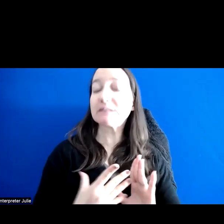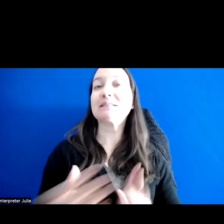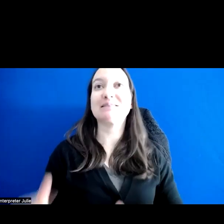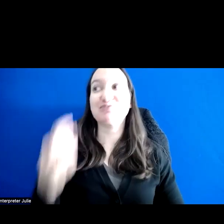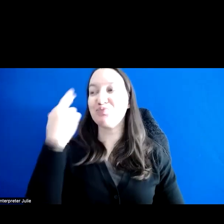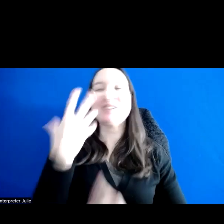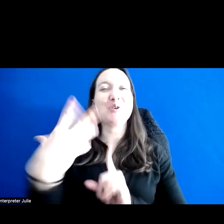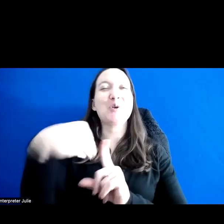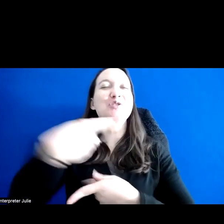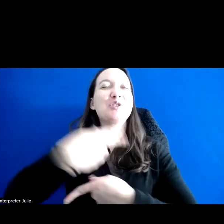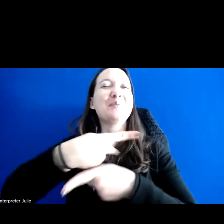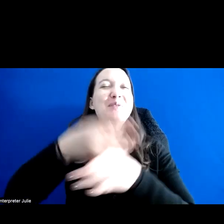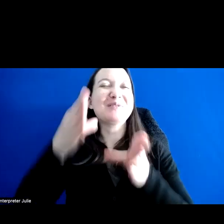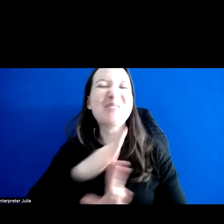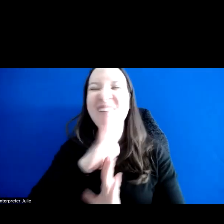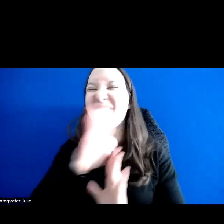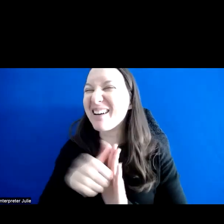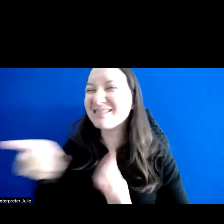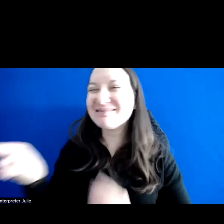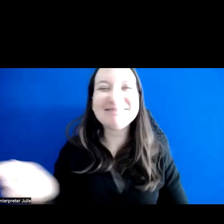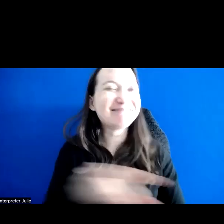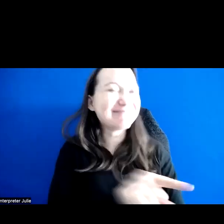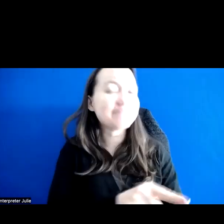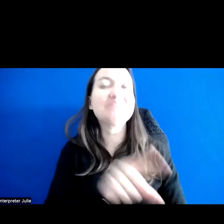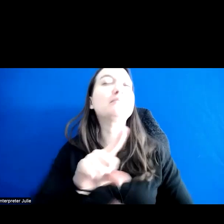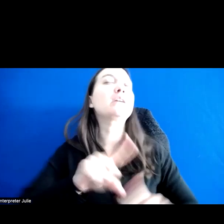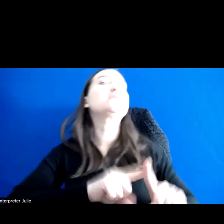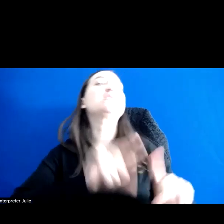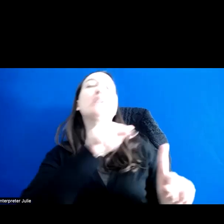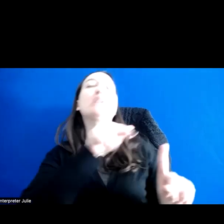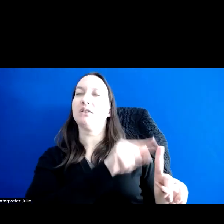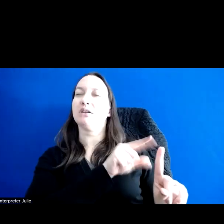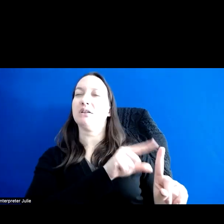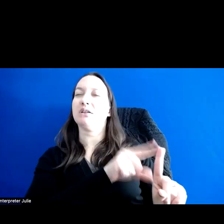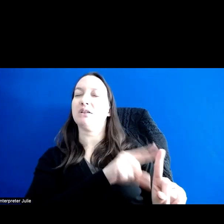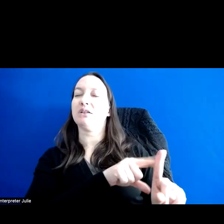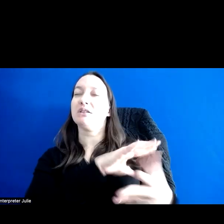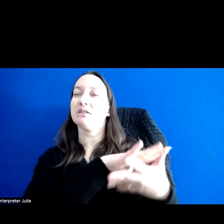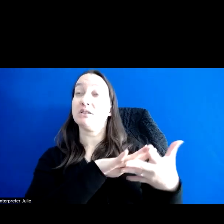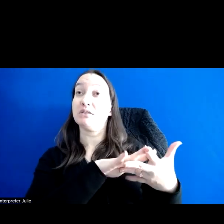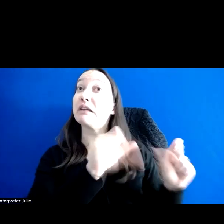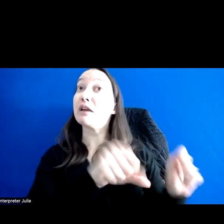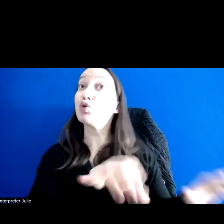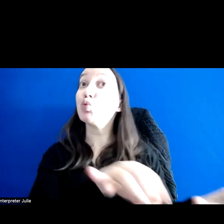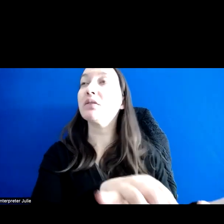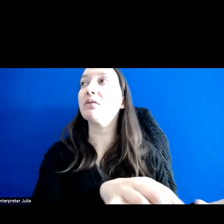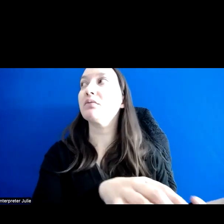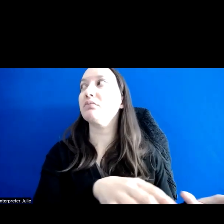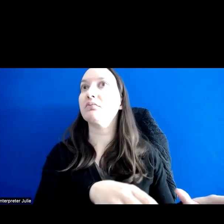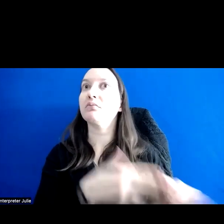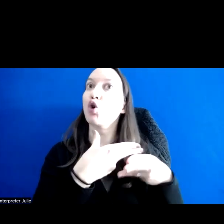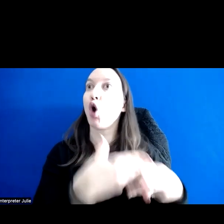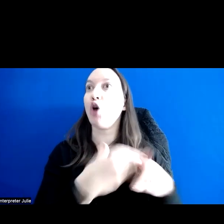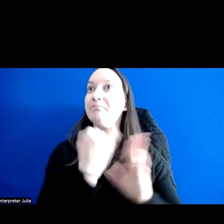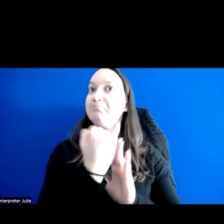you're a cultural producer, we all are, but you're also something else. There are certain things you do which are, we can call